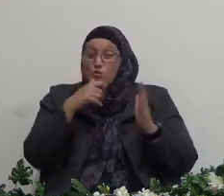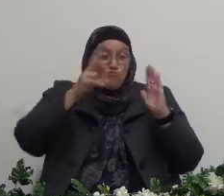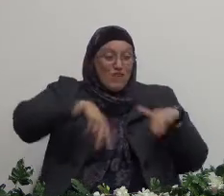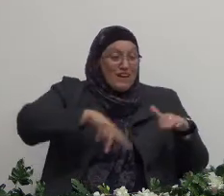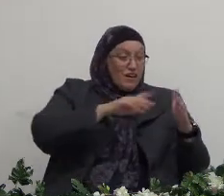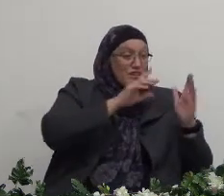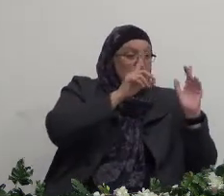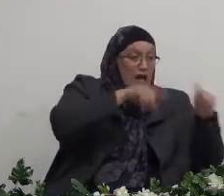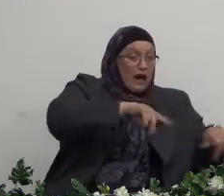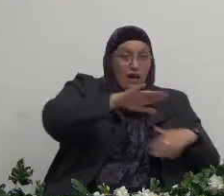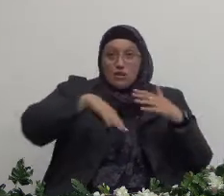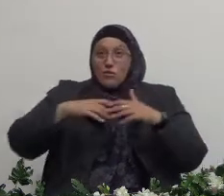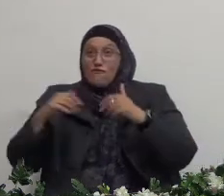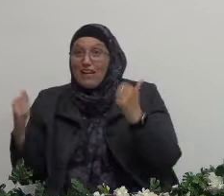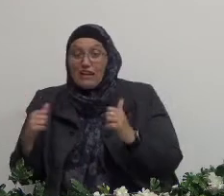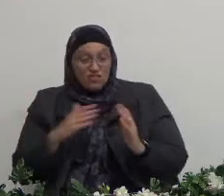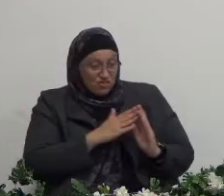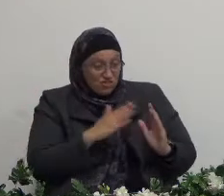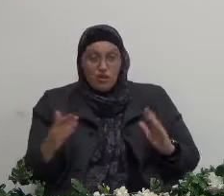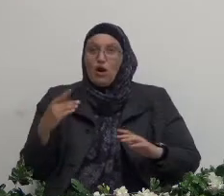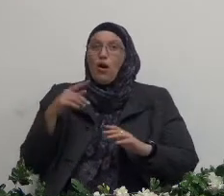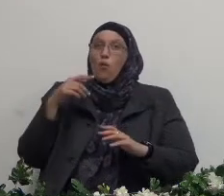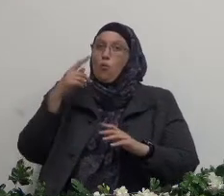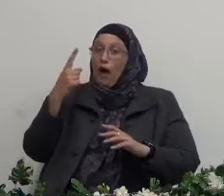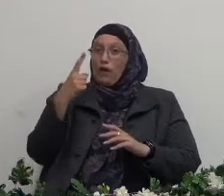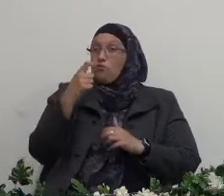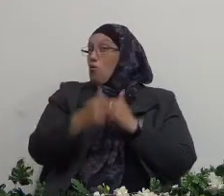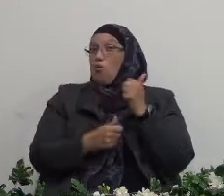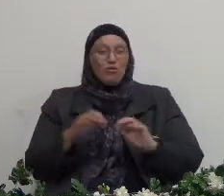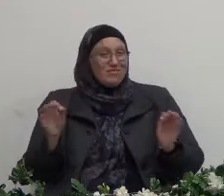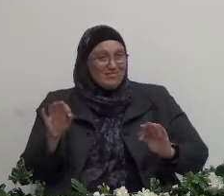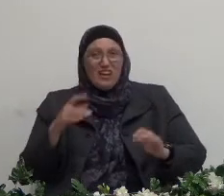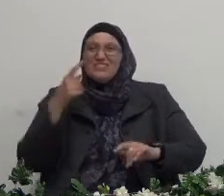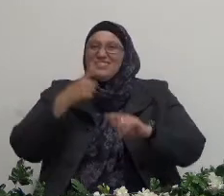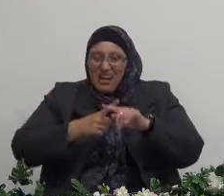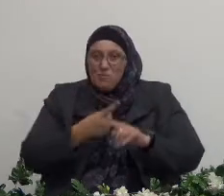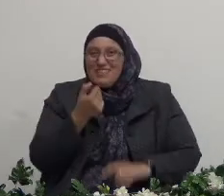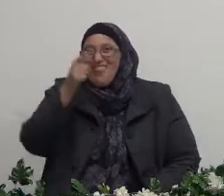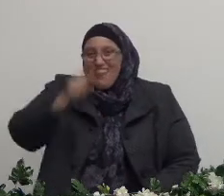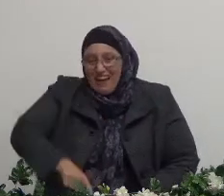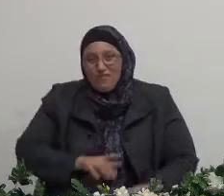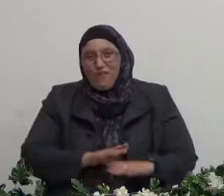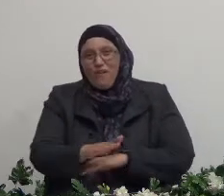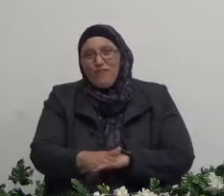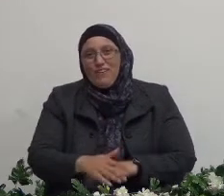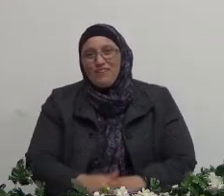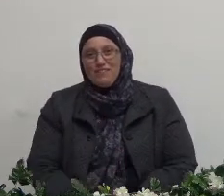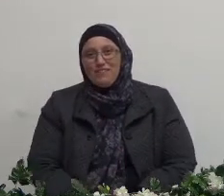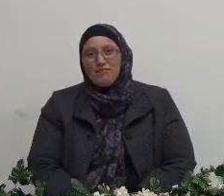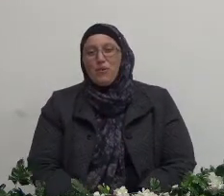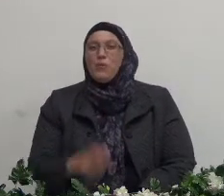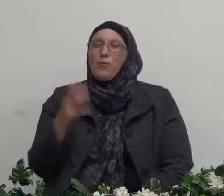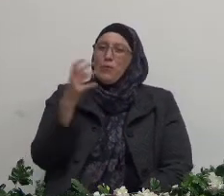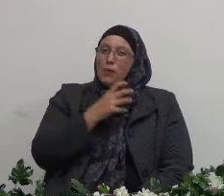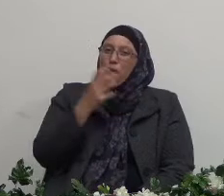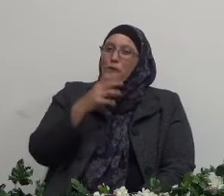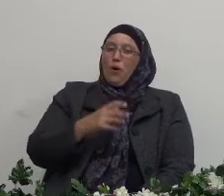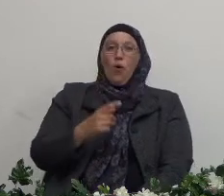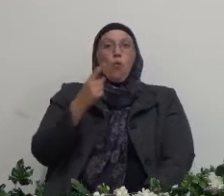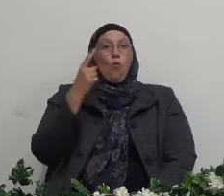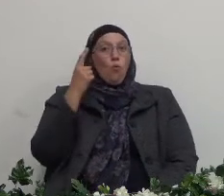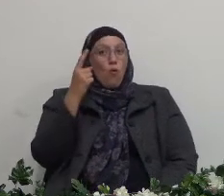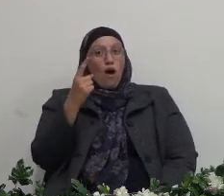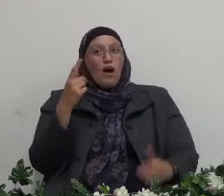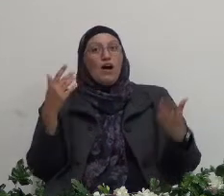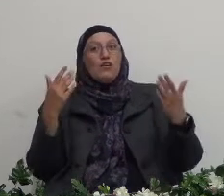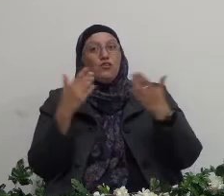the advantage. It's a time where you're getting bonus points as opposed to the rest of the year. Suffices that one night in Shahr Ramadan,